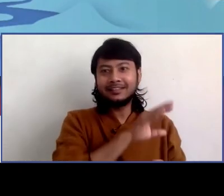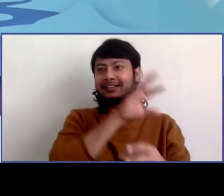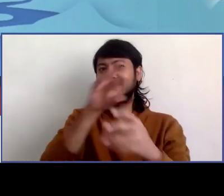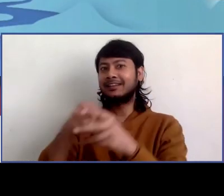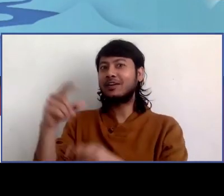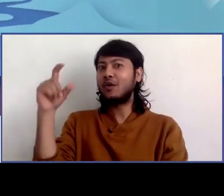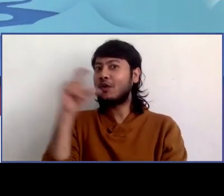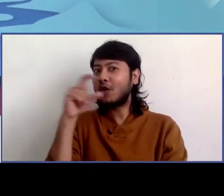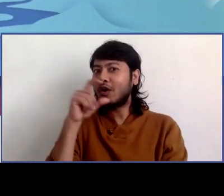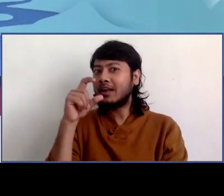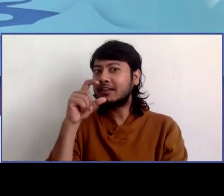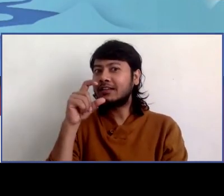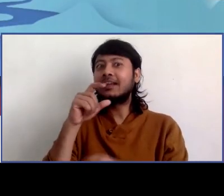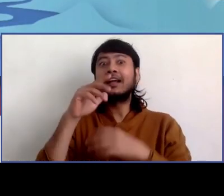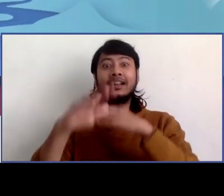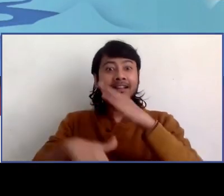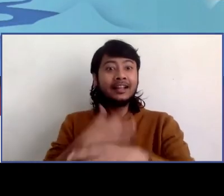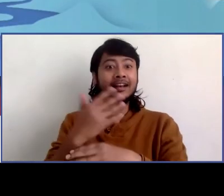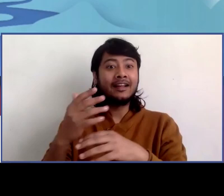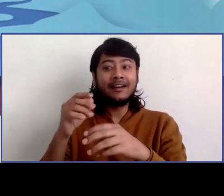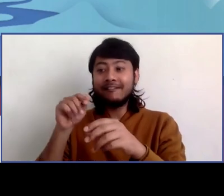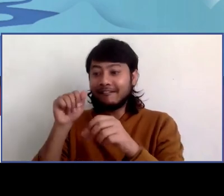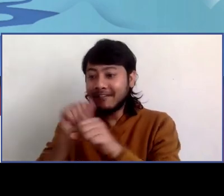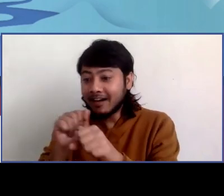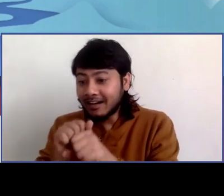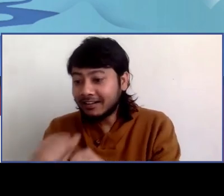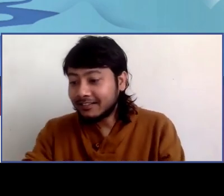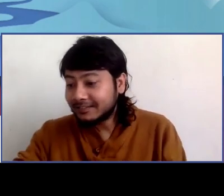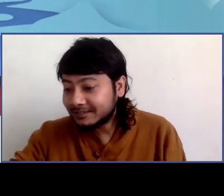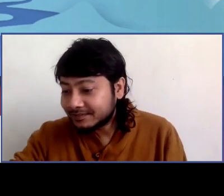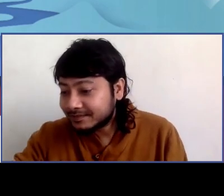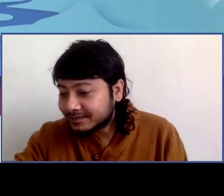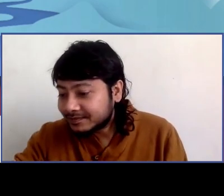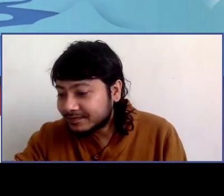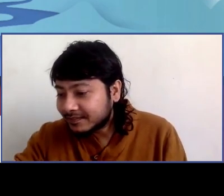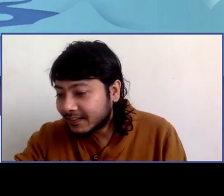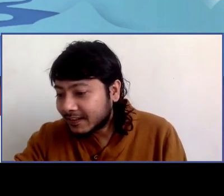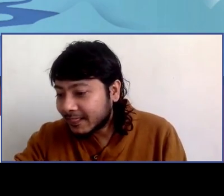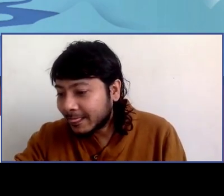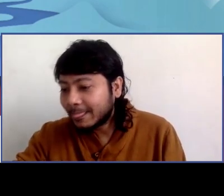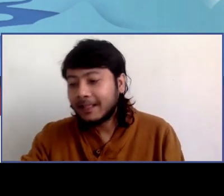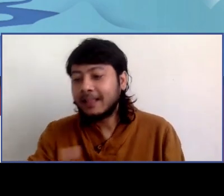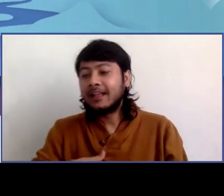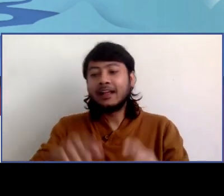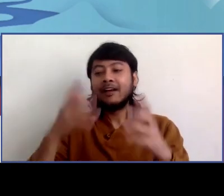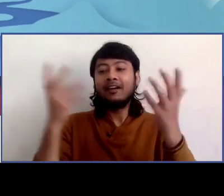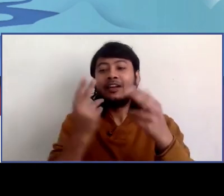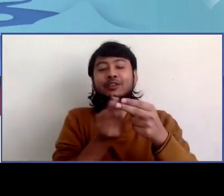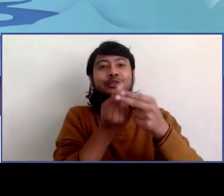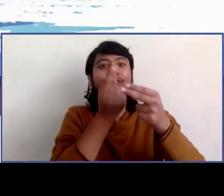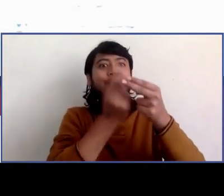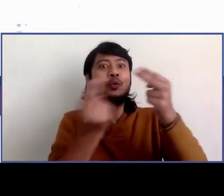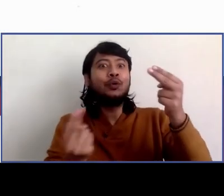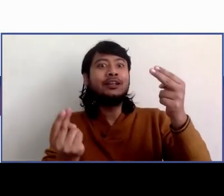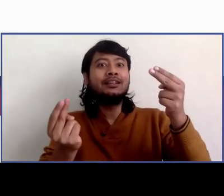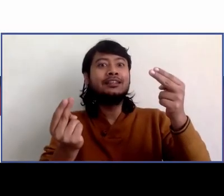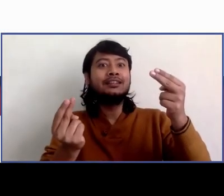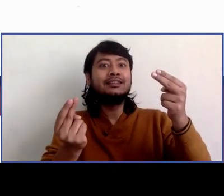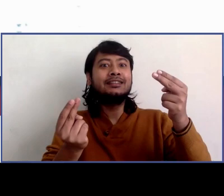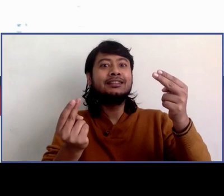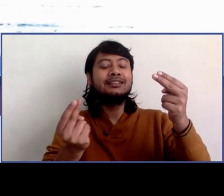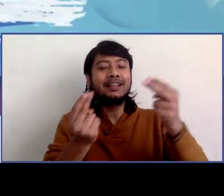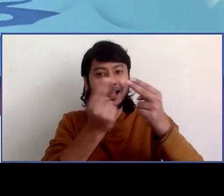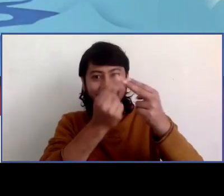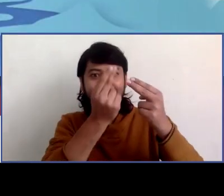today, I tell stories. I only tell stories orally. I stammer